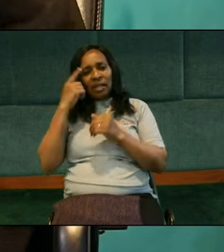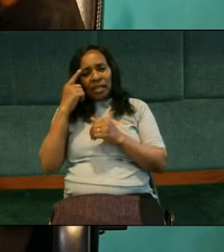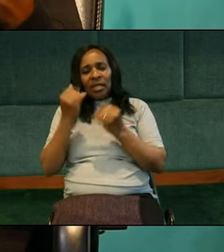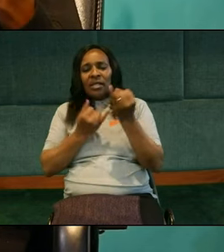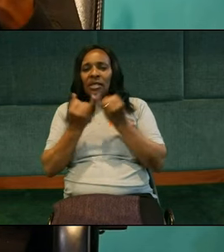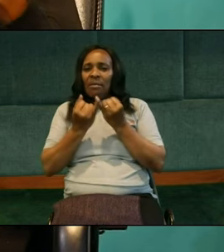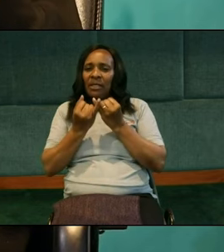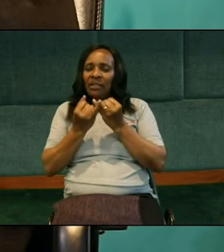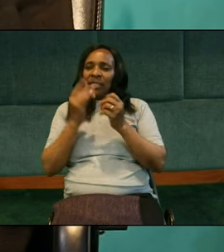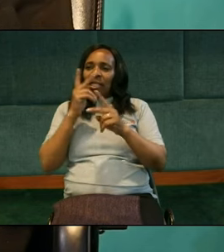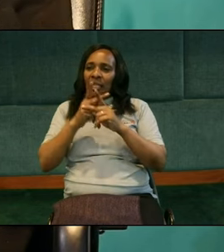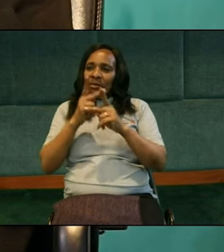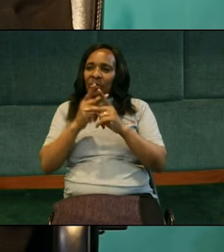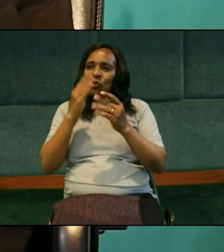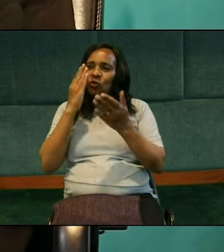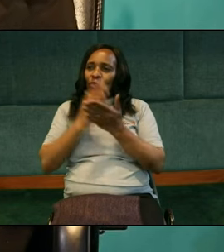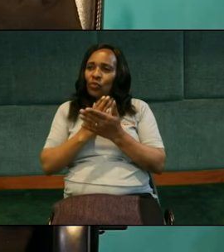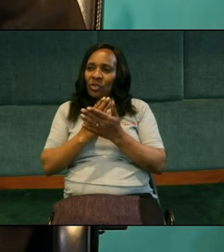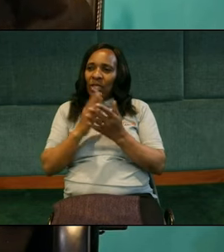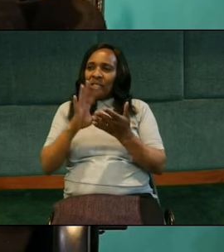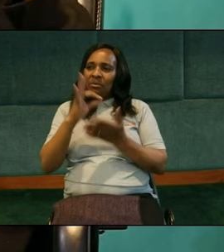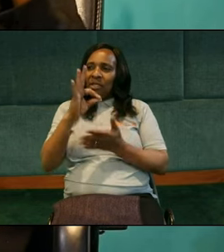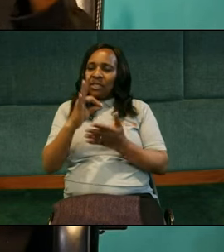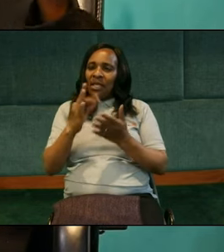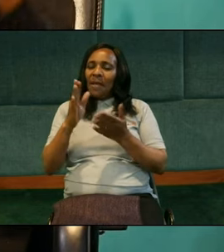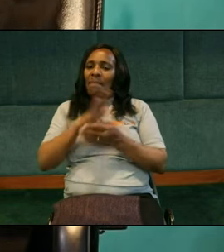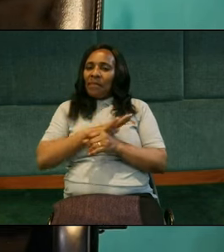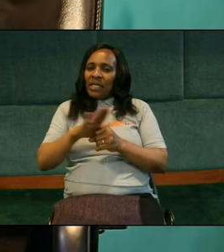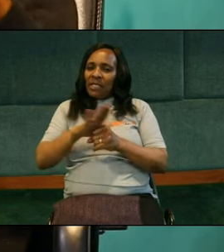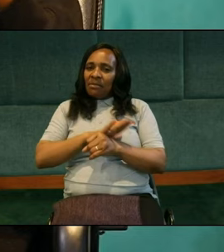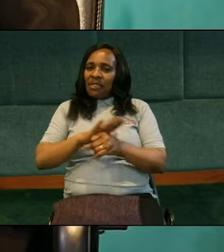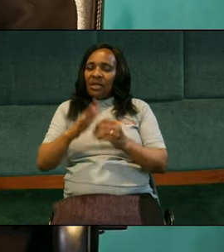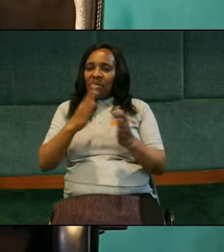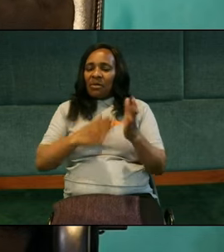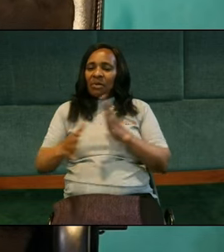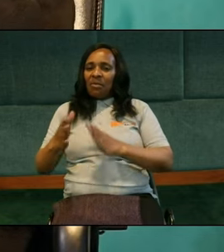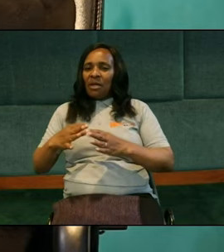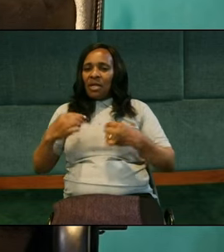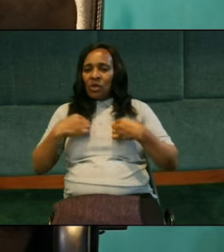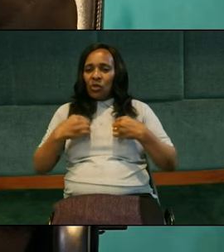you're going to keep it in truth and spirit, you're busy preparing what clothes you're going to wear,